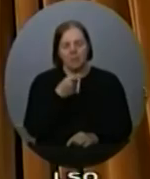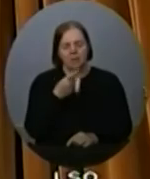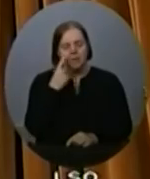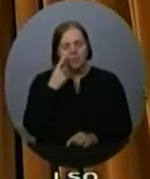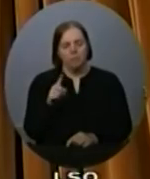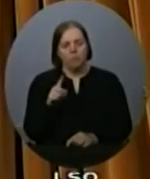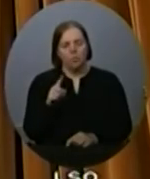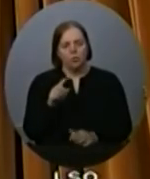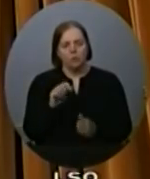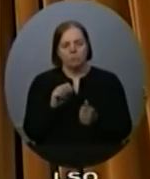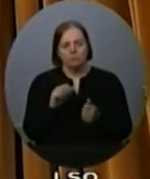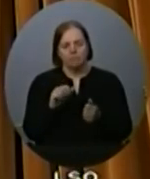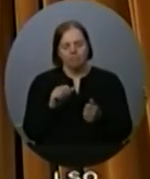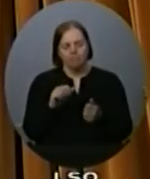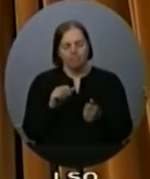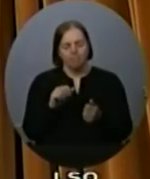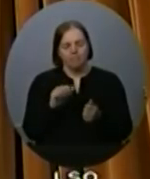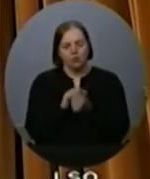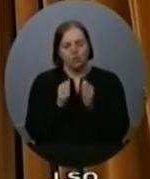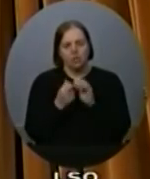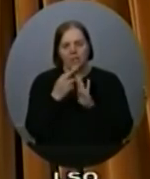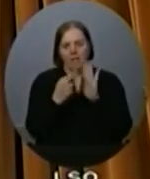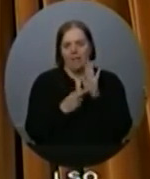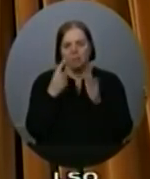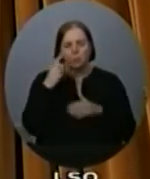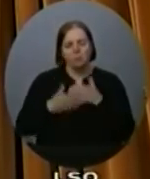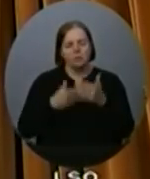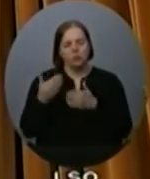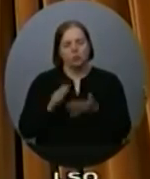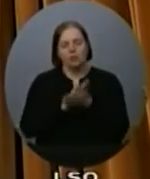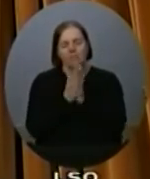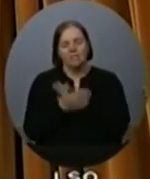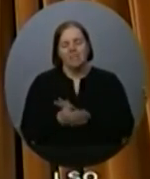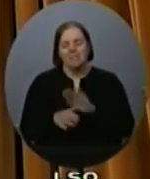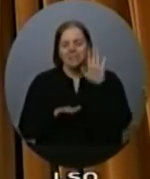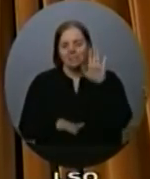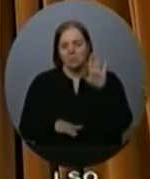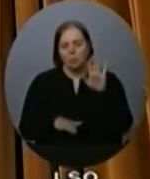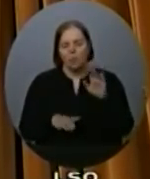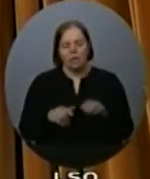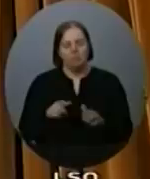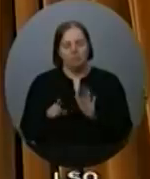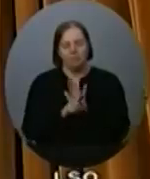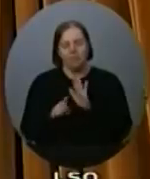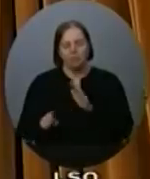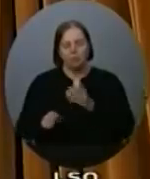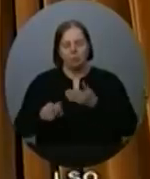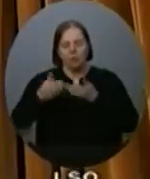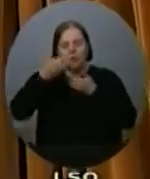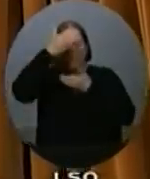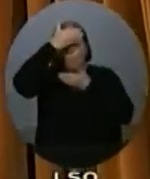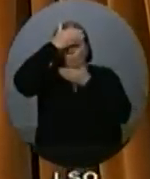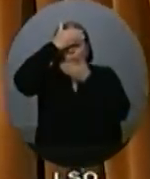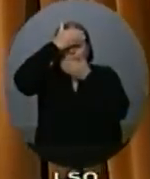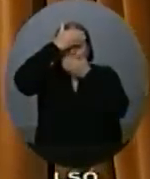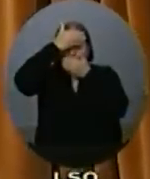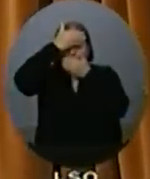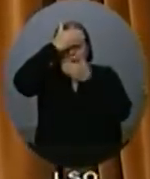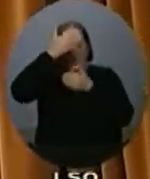Minister please inform this House of what he's hearing from Canadians in reaction to this important government